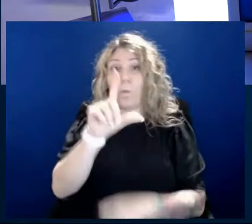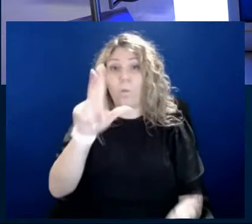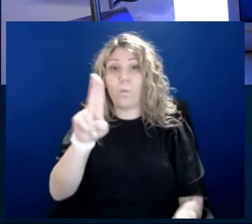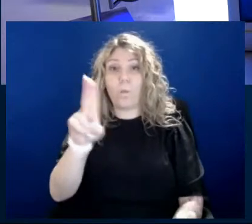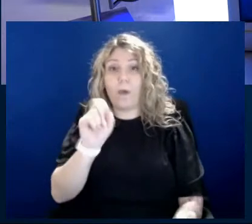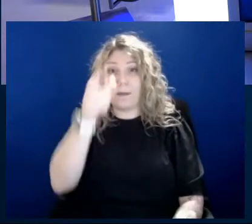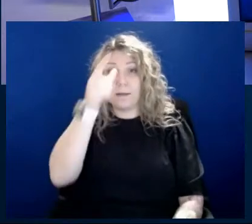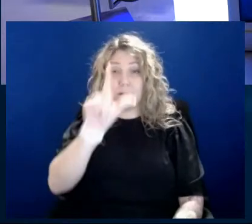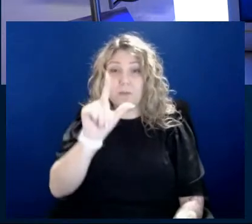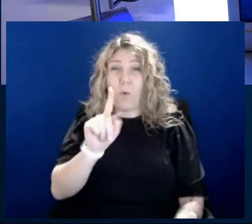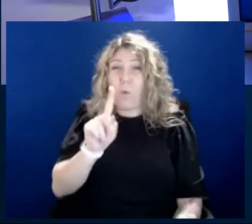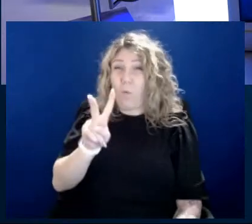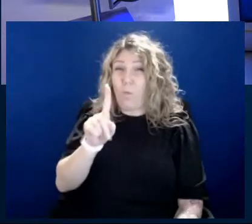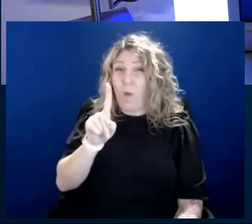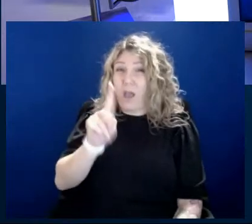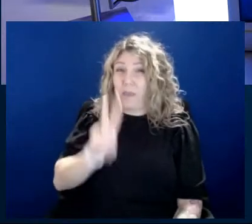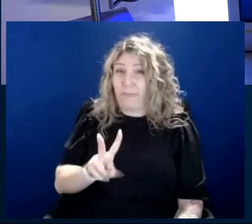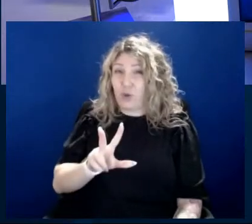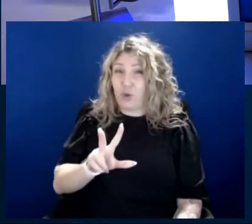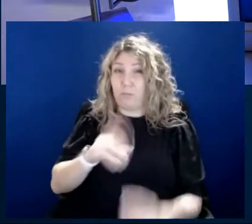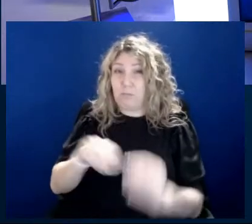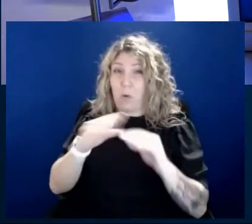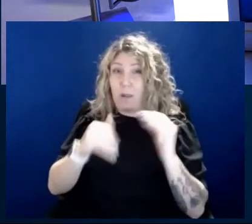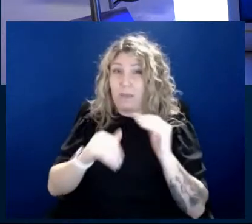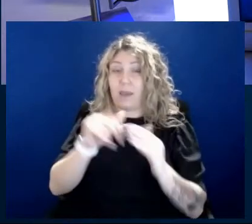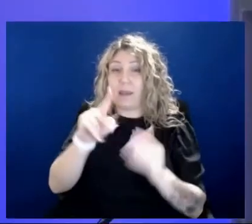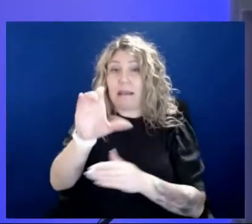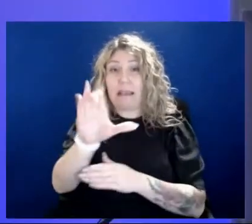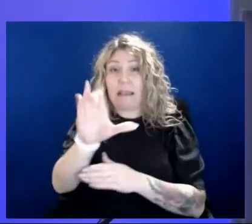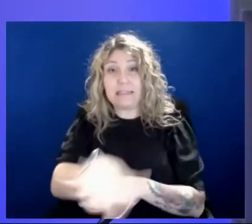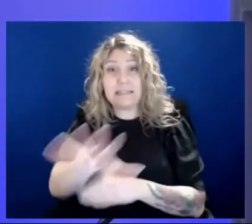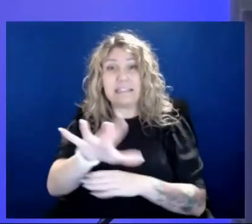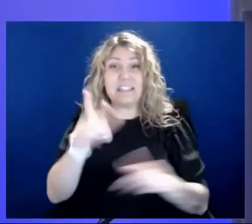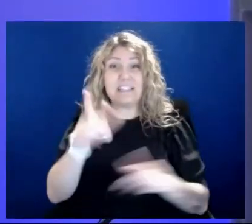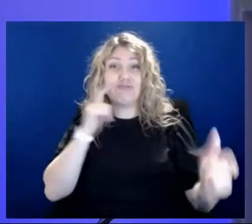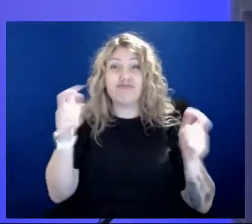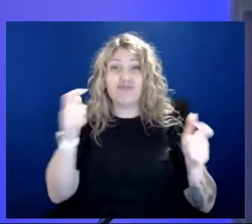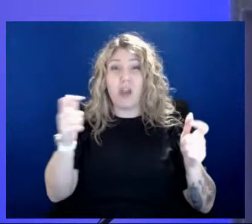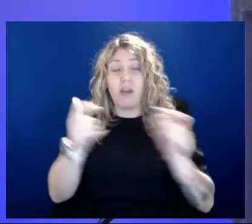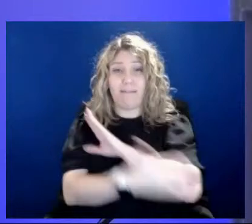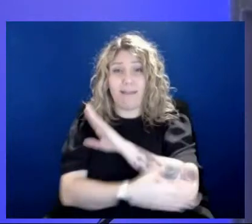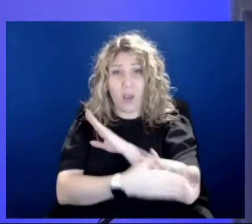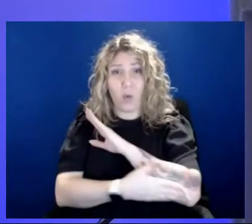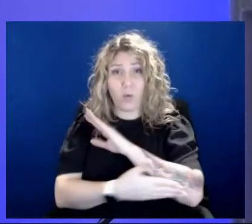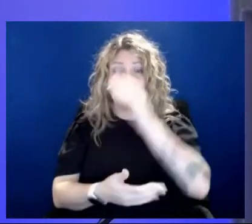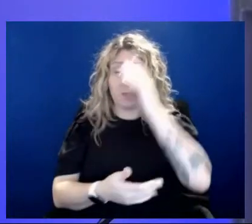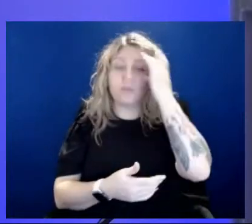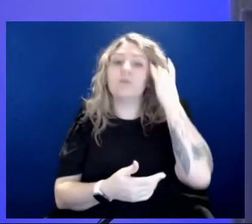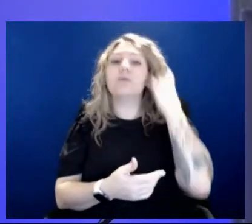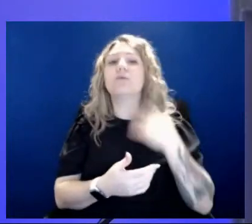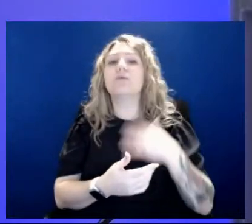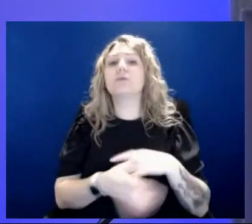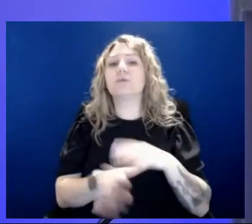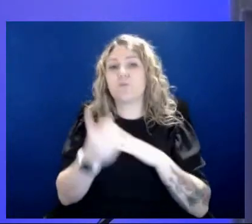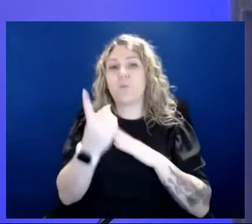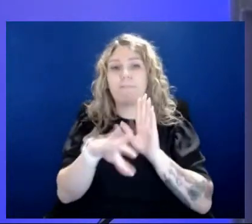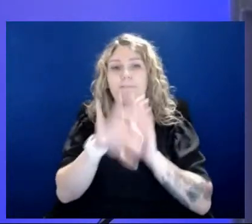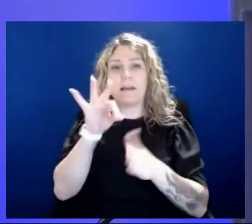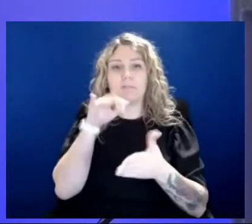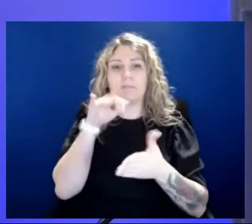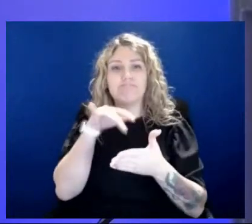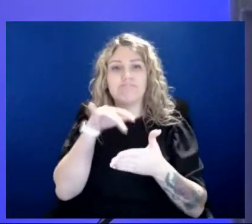without health insurance in the Kansas City area's 3 counties, largest counties. That's one of the findings in a study by Reach